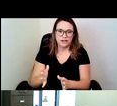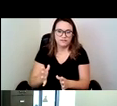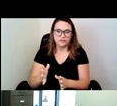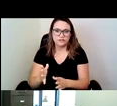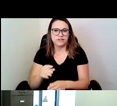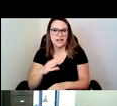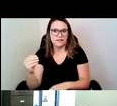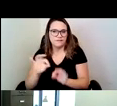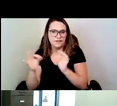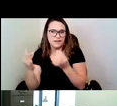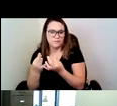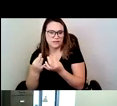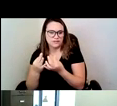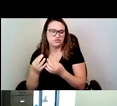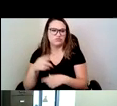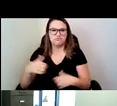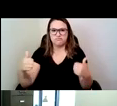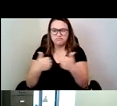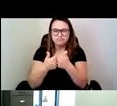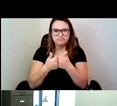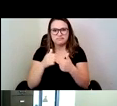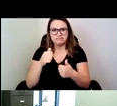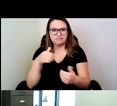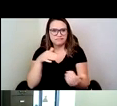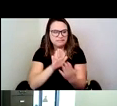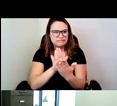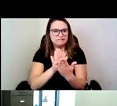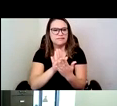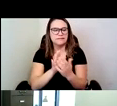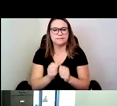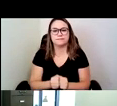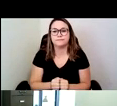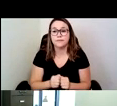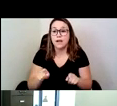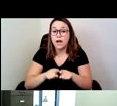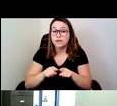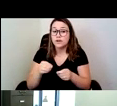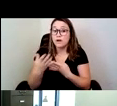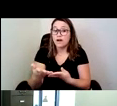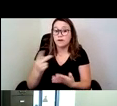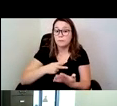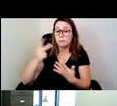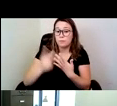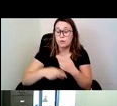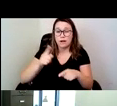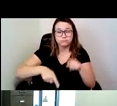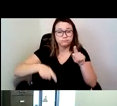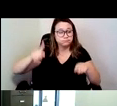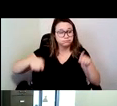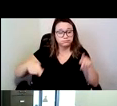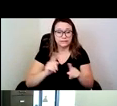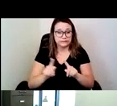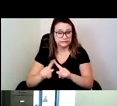daily challenges of caregiving. And we offer programs that provide a wide range of services that